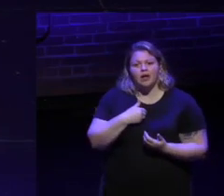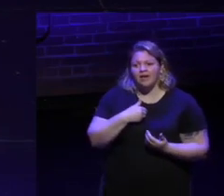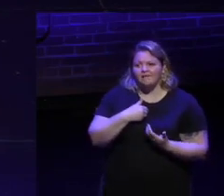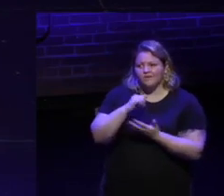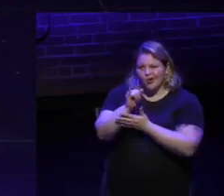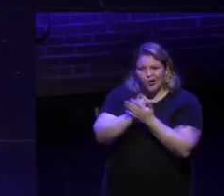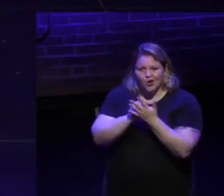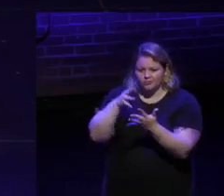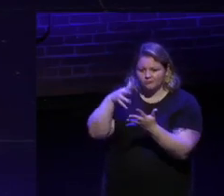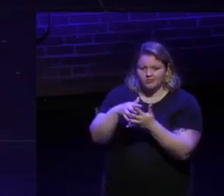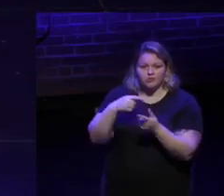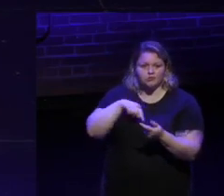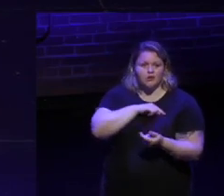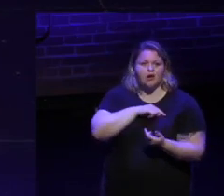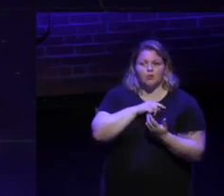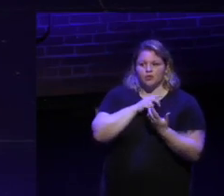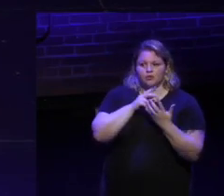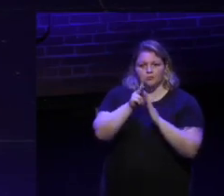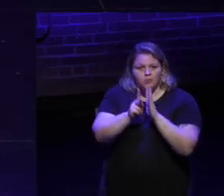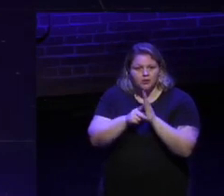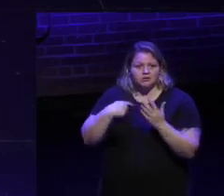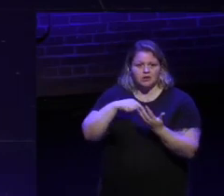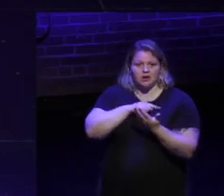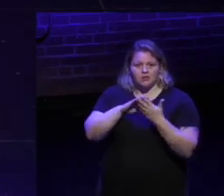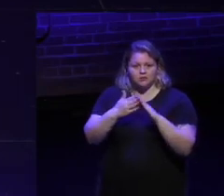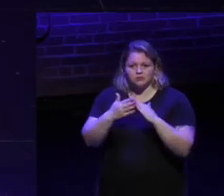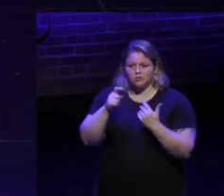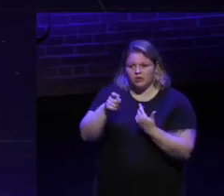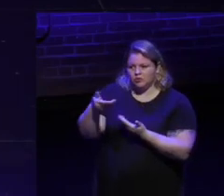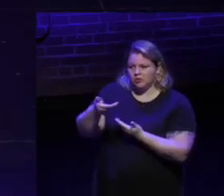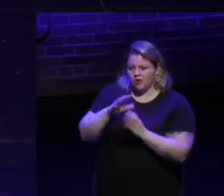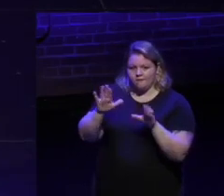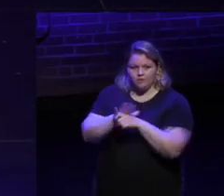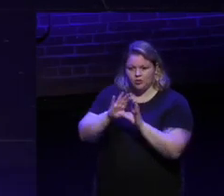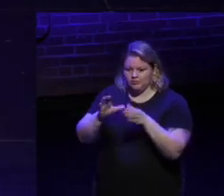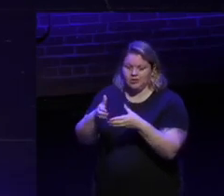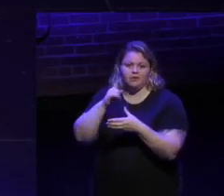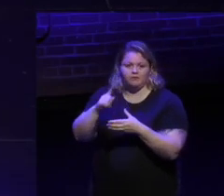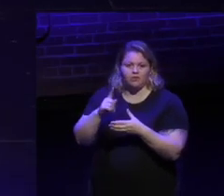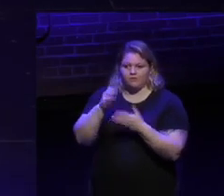feels like we're always begging for crumbs of resources, and I think there's an opportunity for us to do more there in that space.